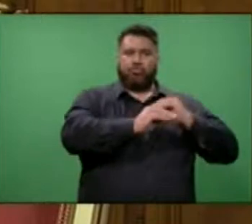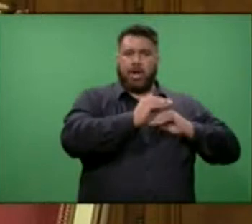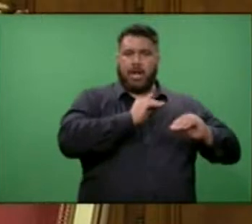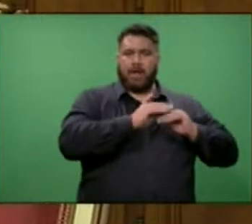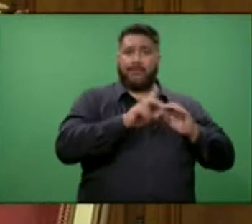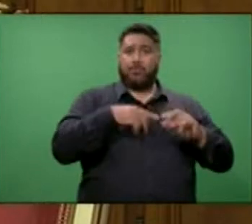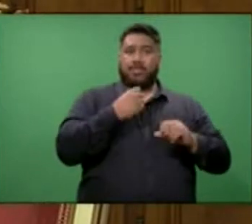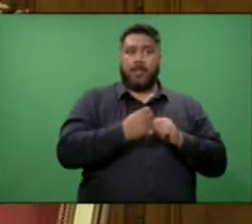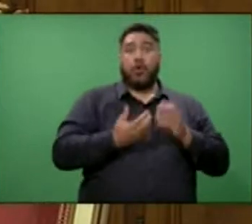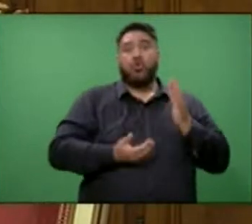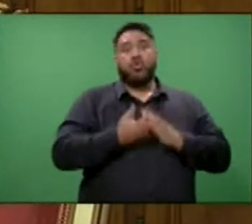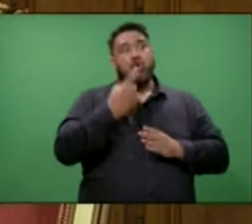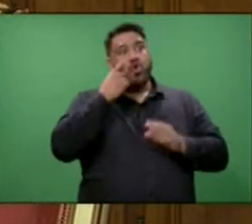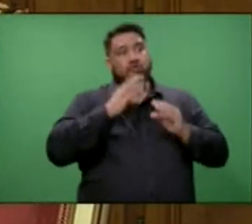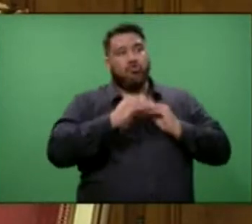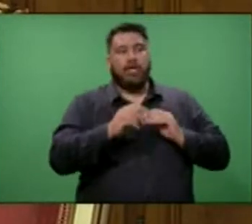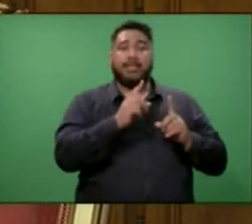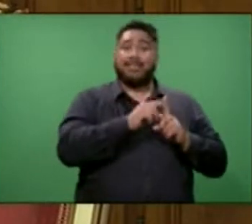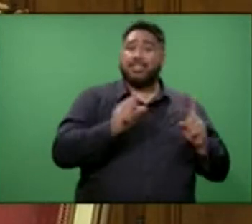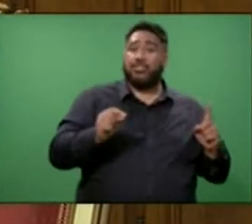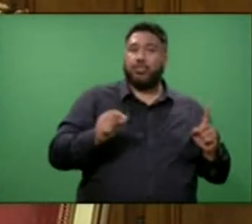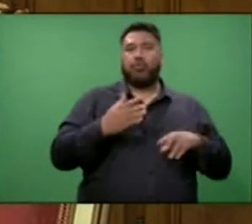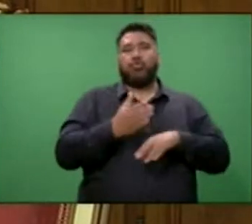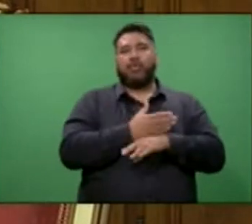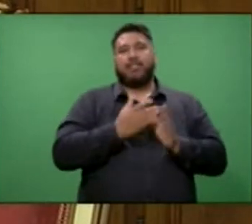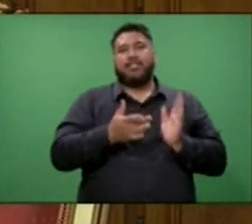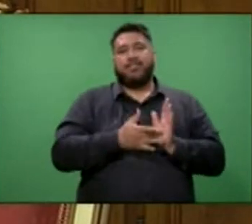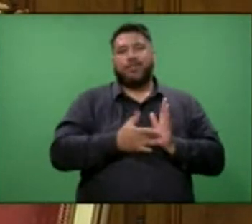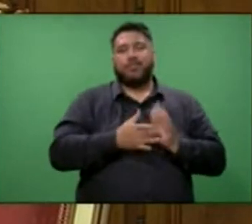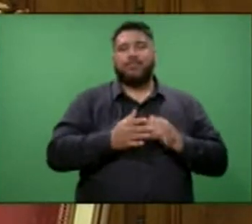new areas such as digital and green technology.